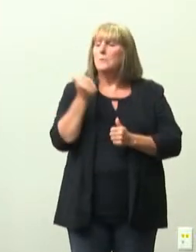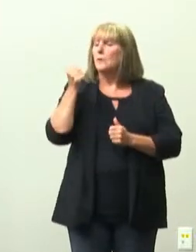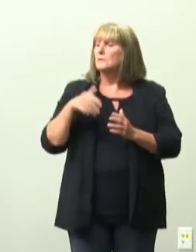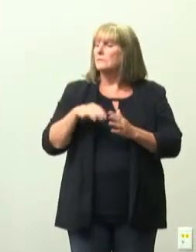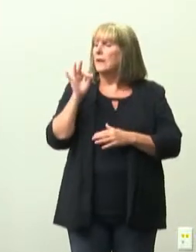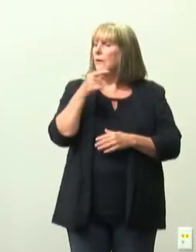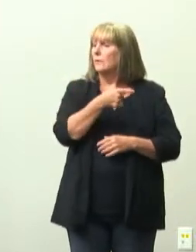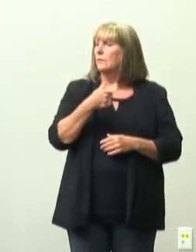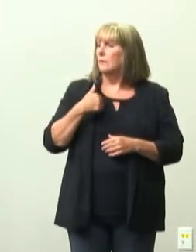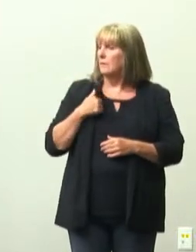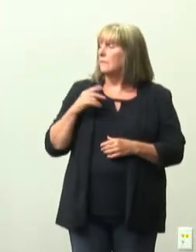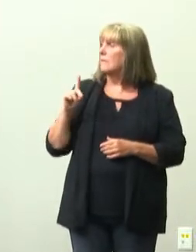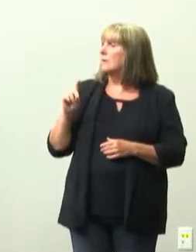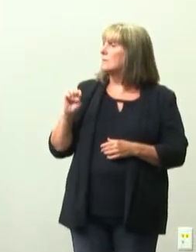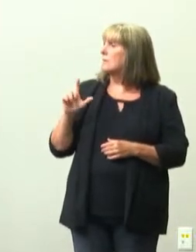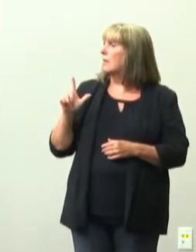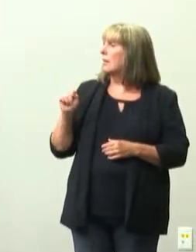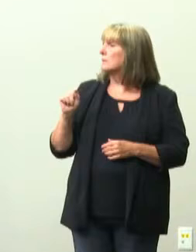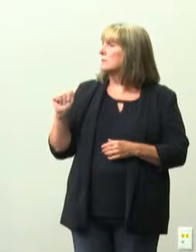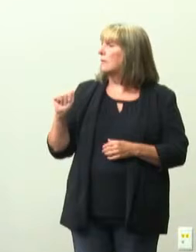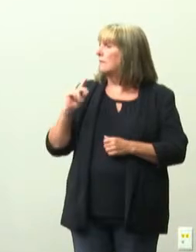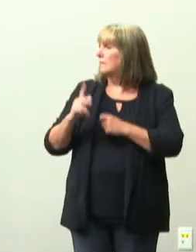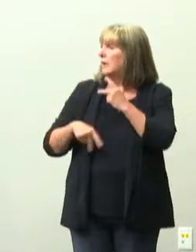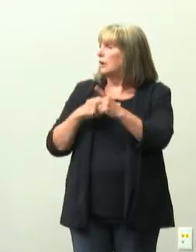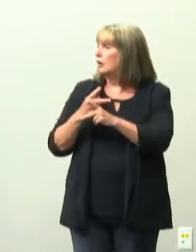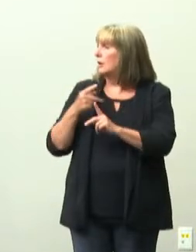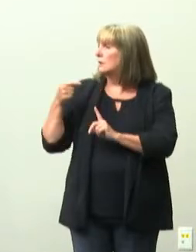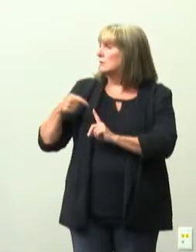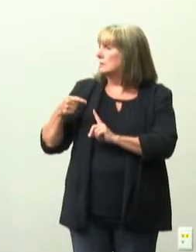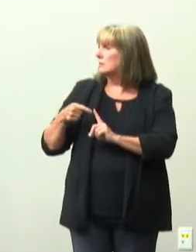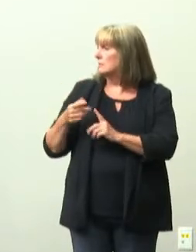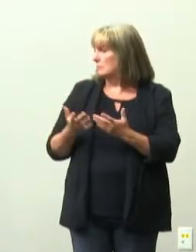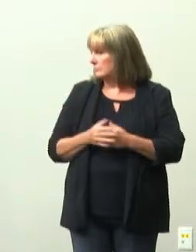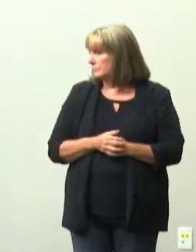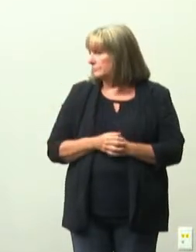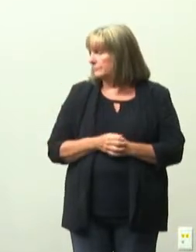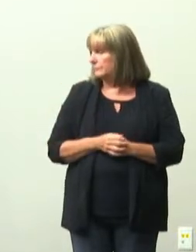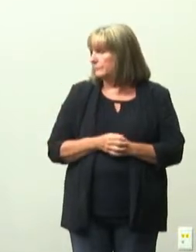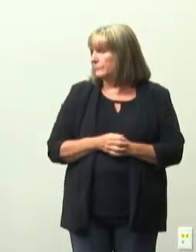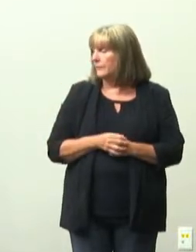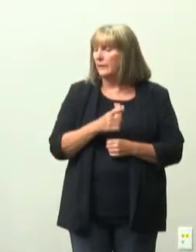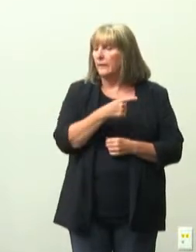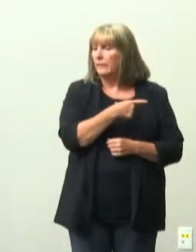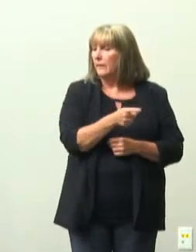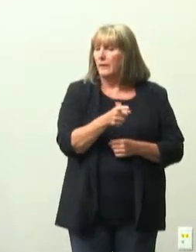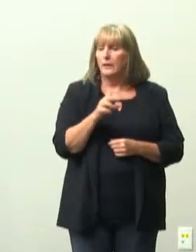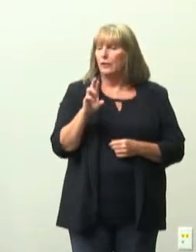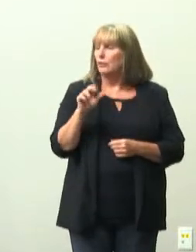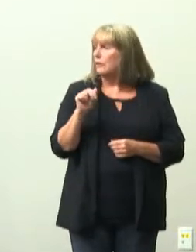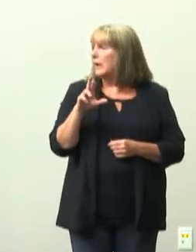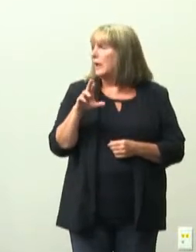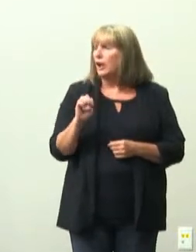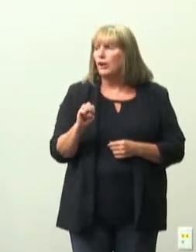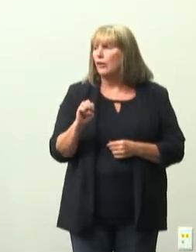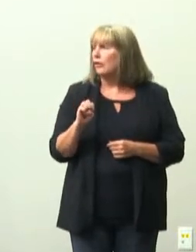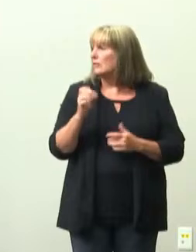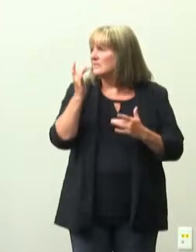they have the Delta variant, and that's what has come through. They are rarely very